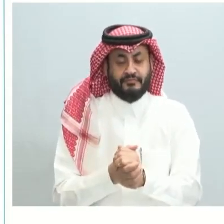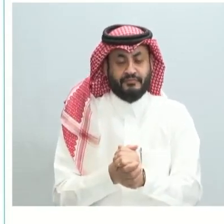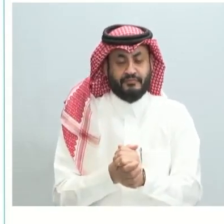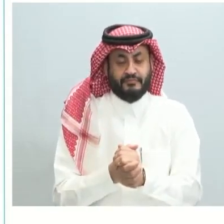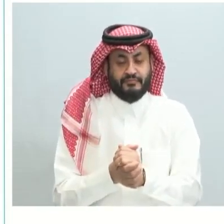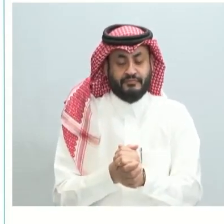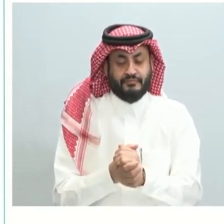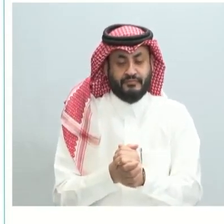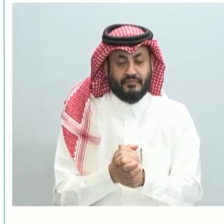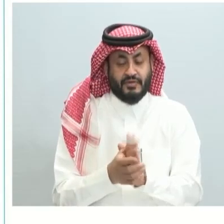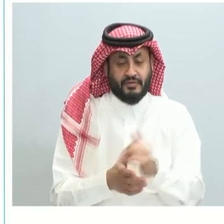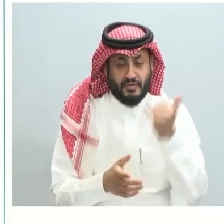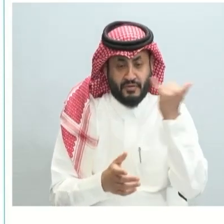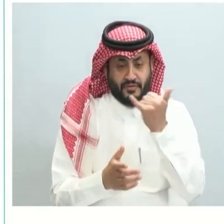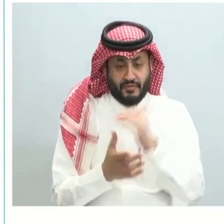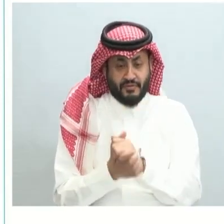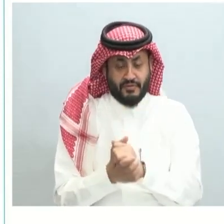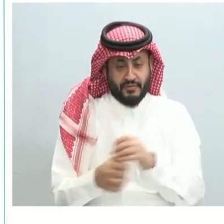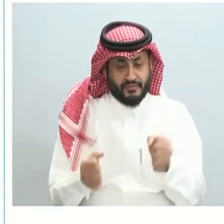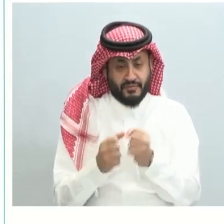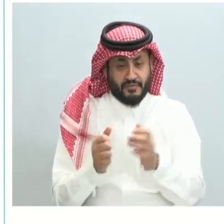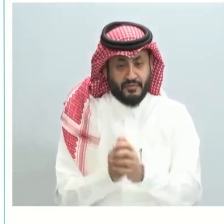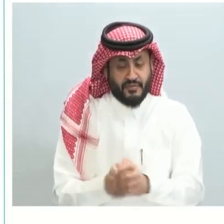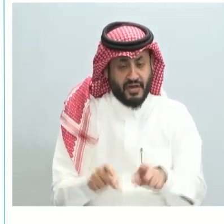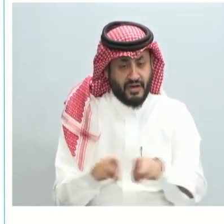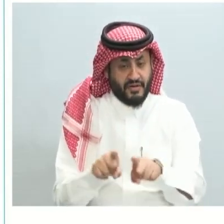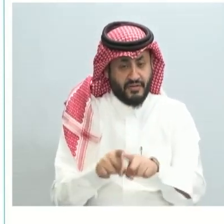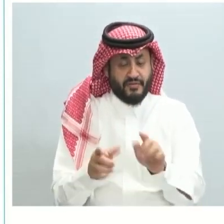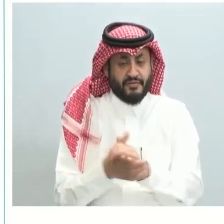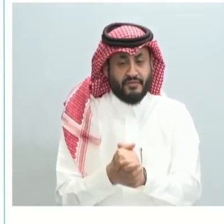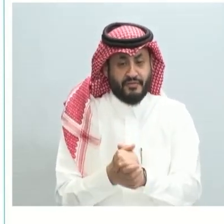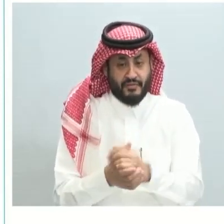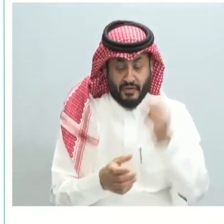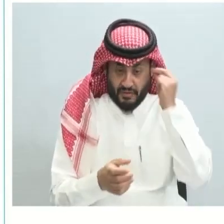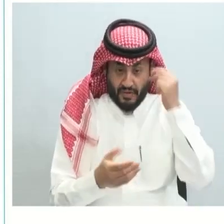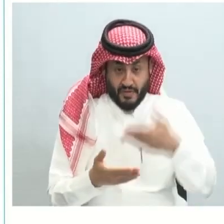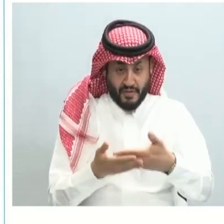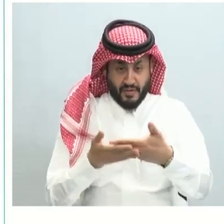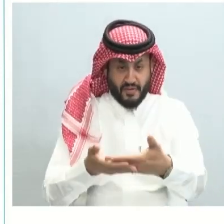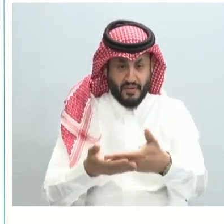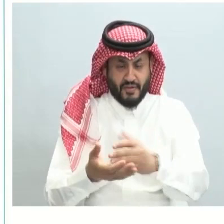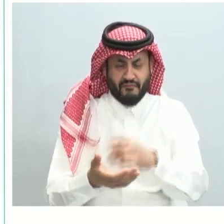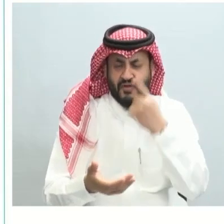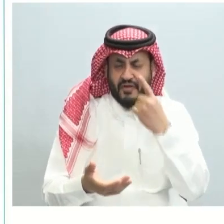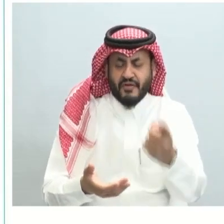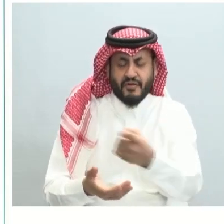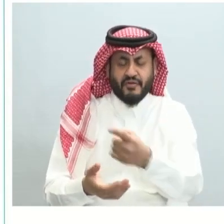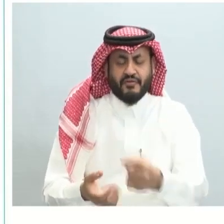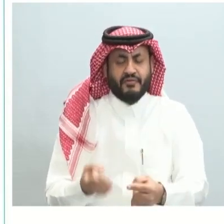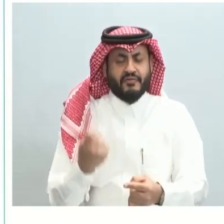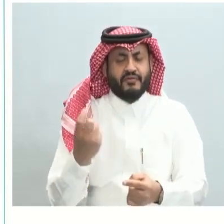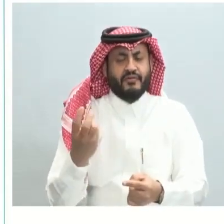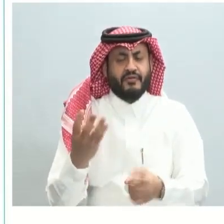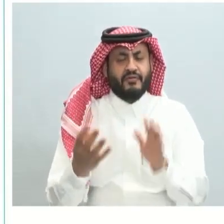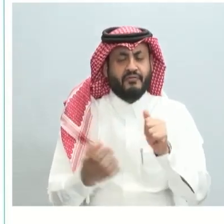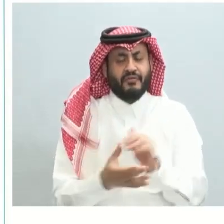it is recommended that you can play this with a friend who will help you in finding these missing numbers